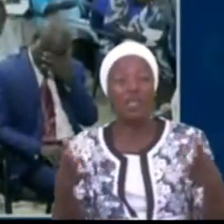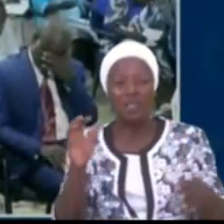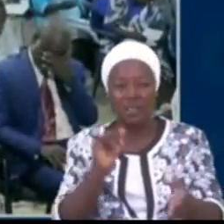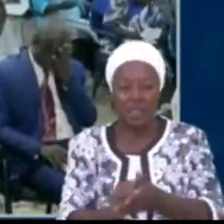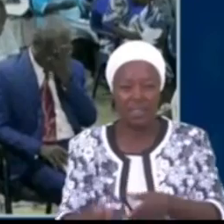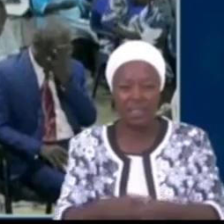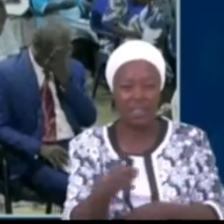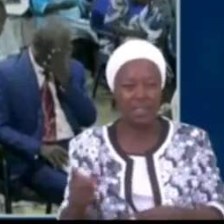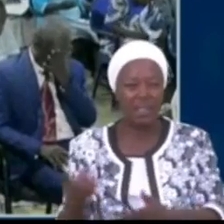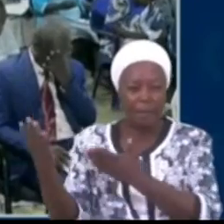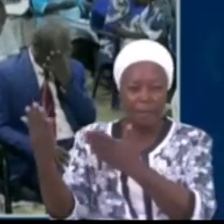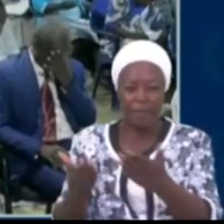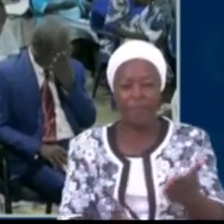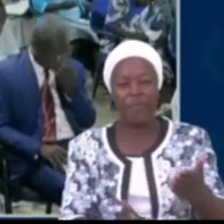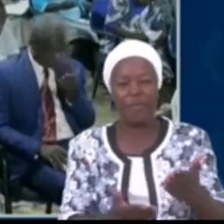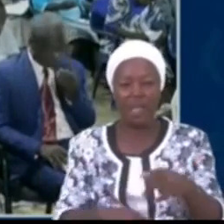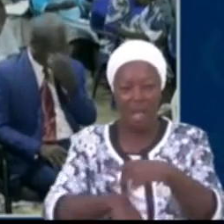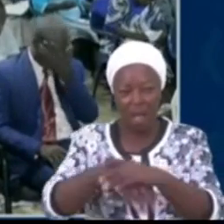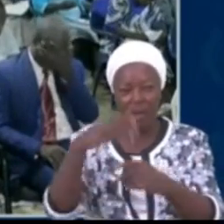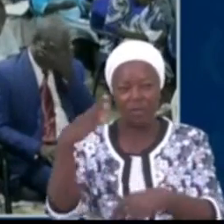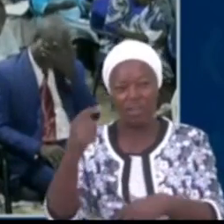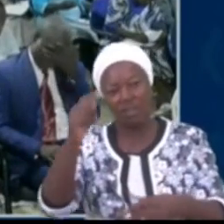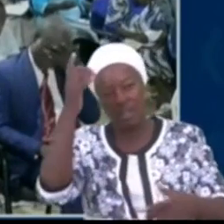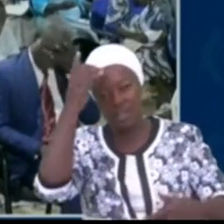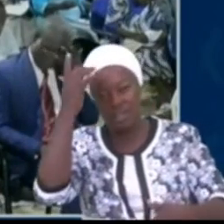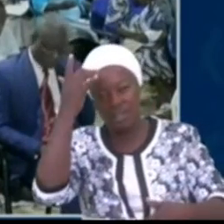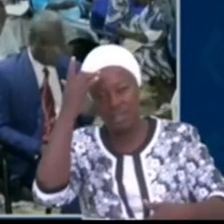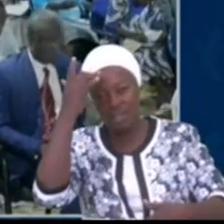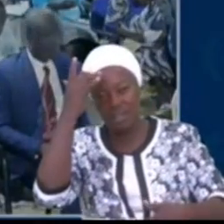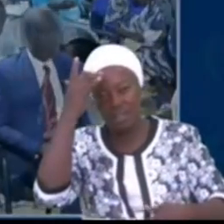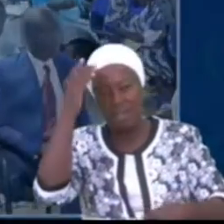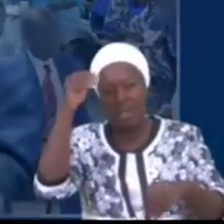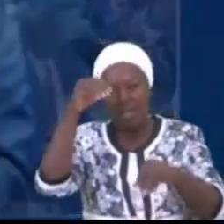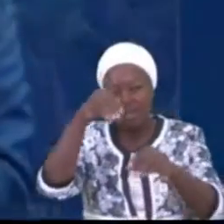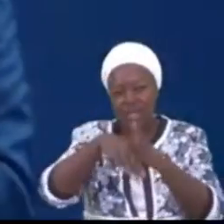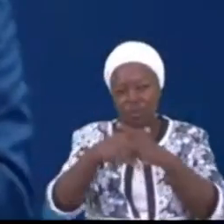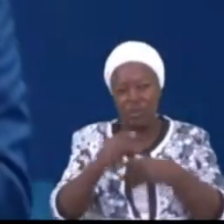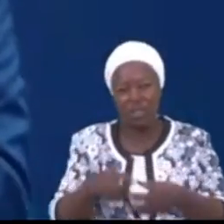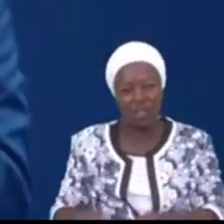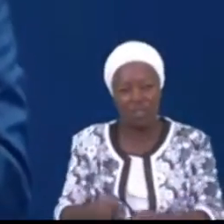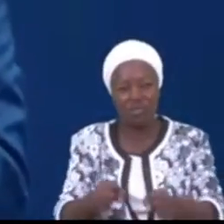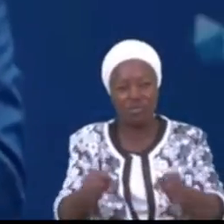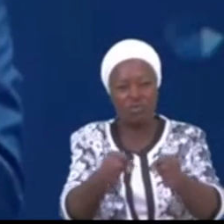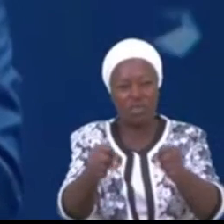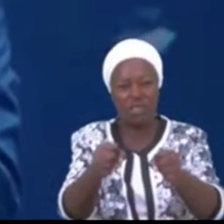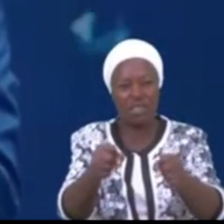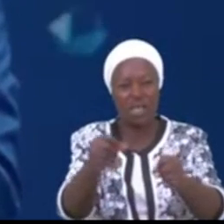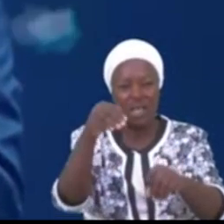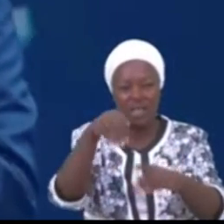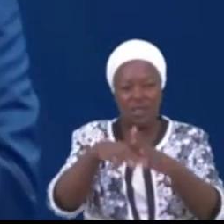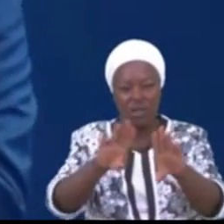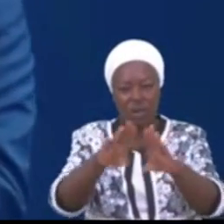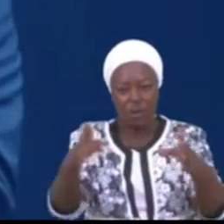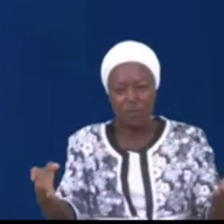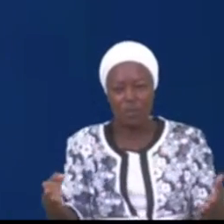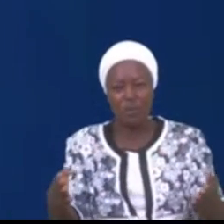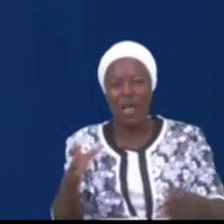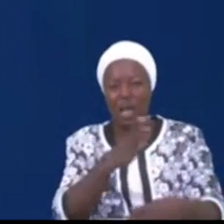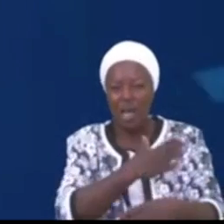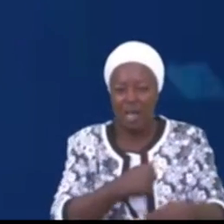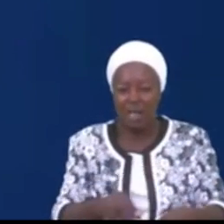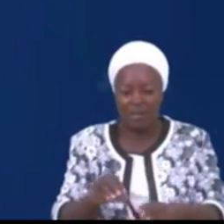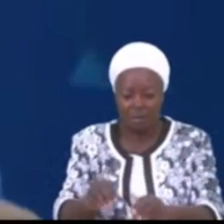they brought forth the sick into the streets, into the open, and